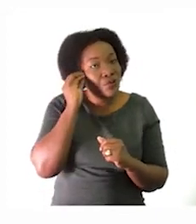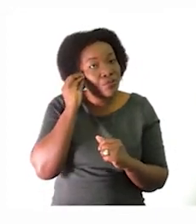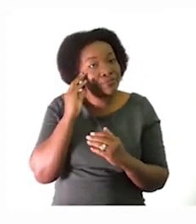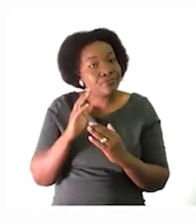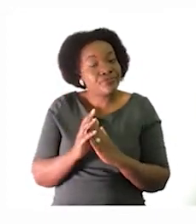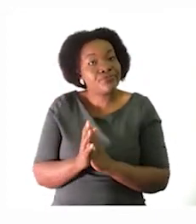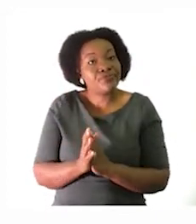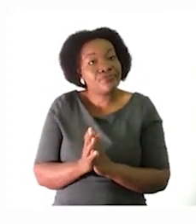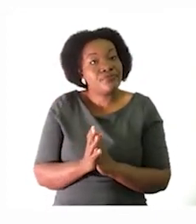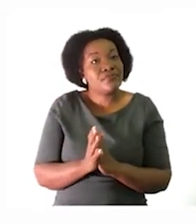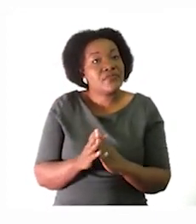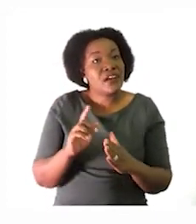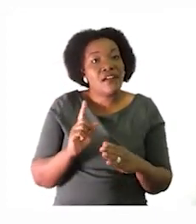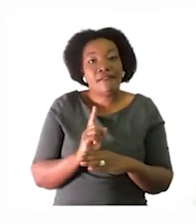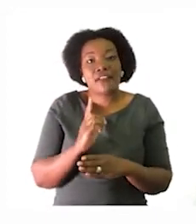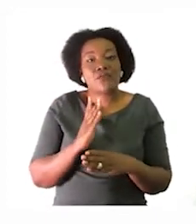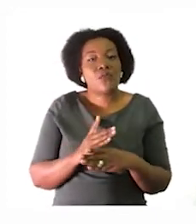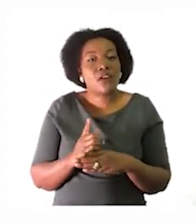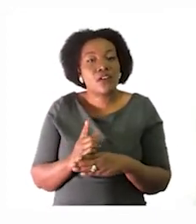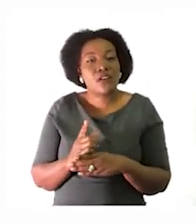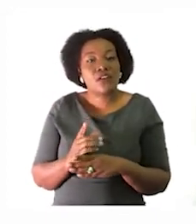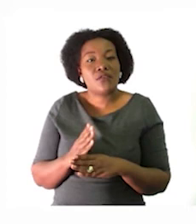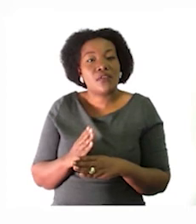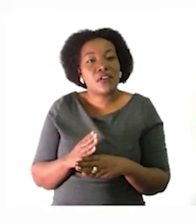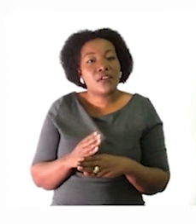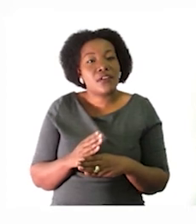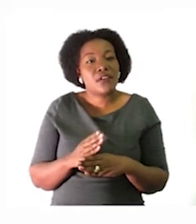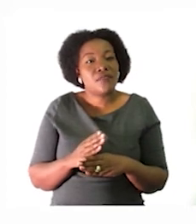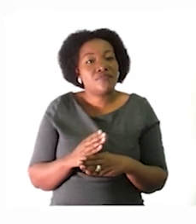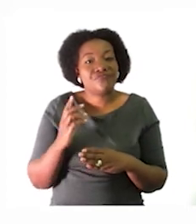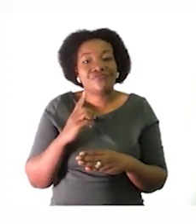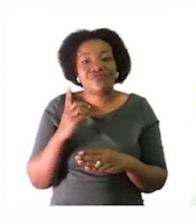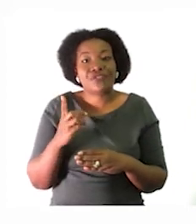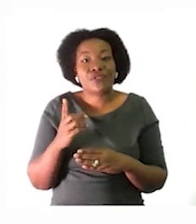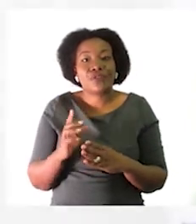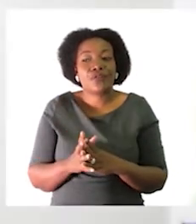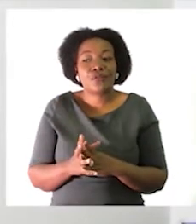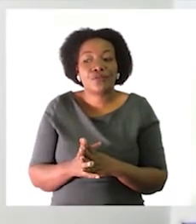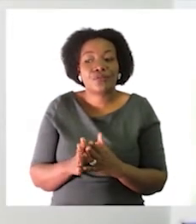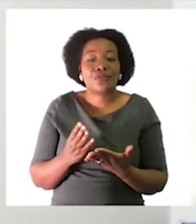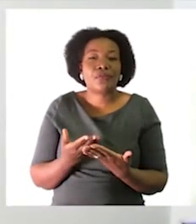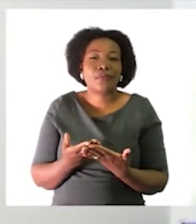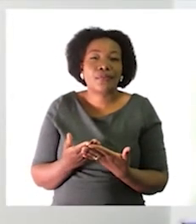look at our first activity. But before we do that, let's quickly look on the chalkboard.